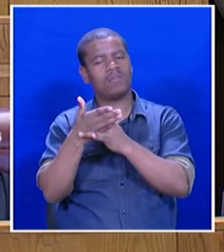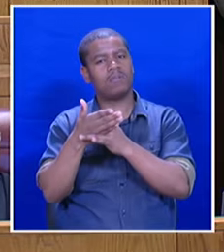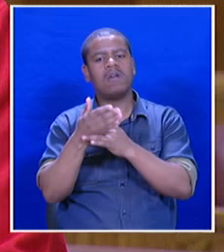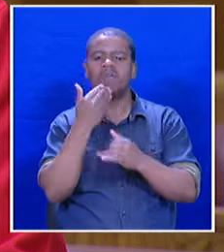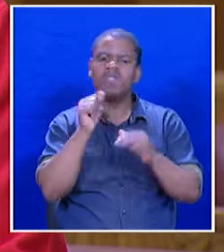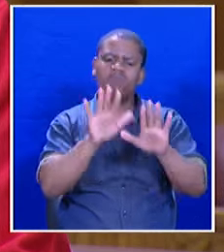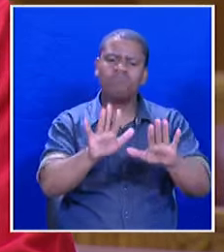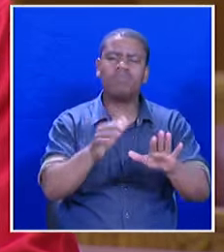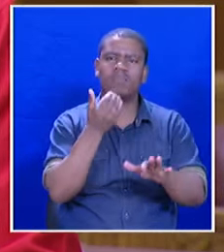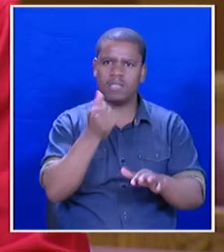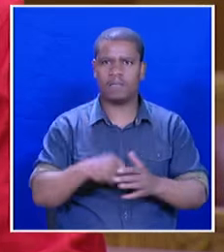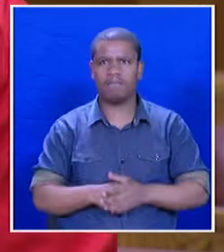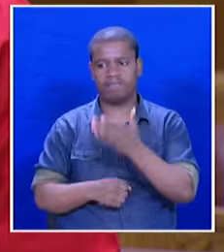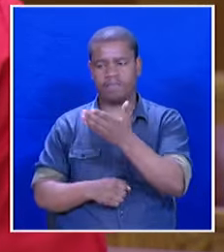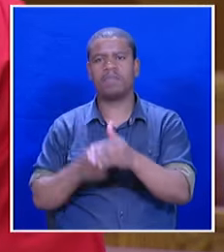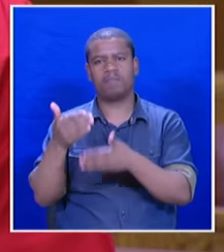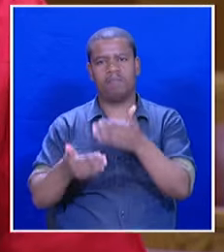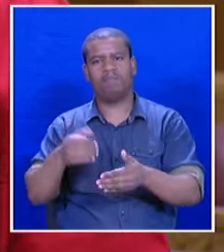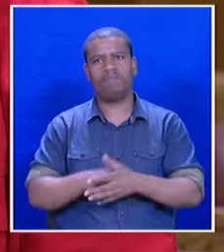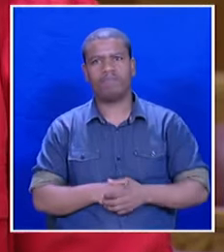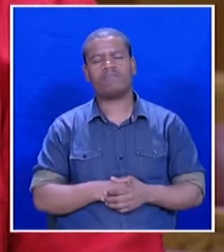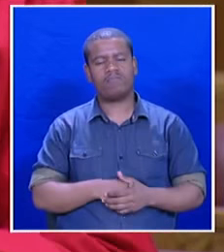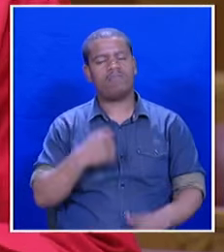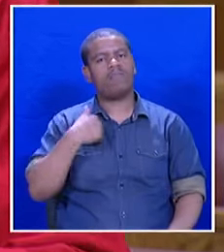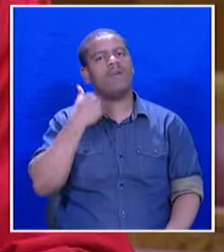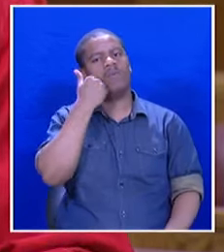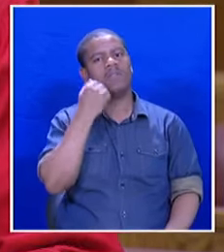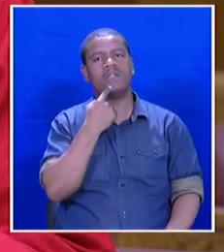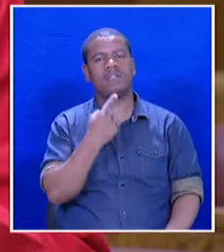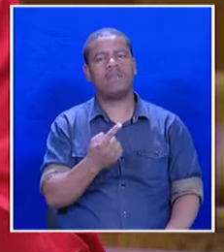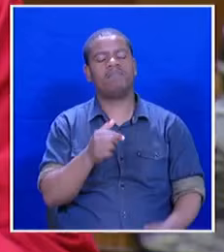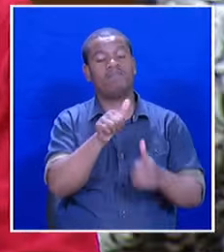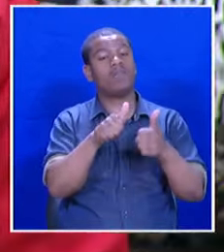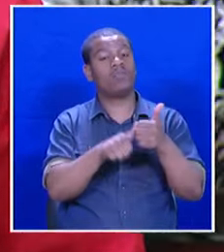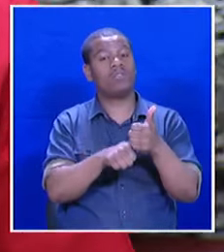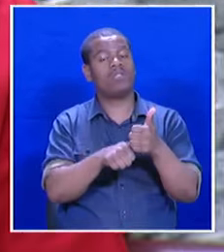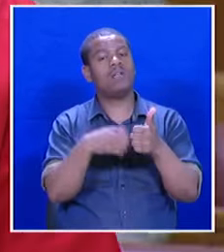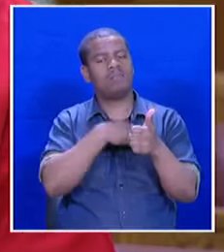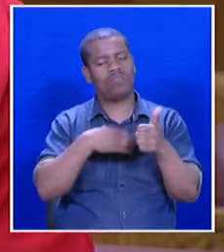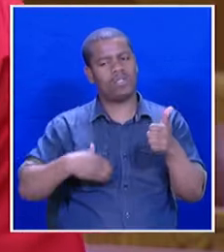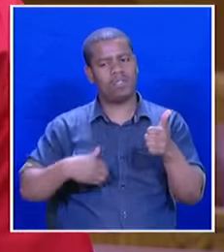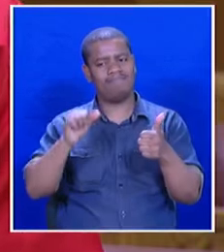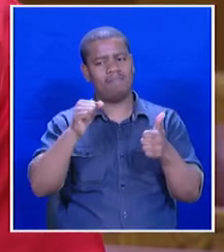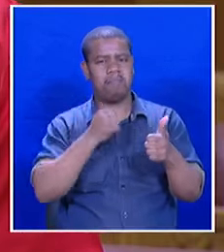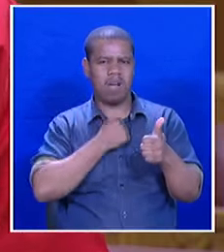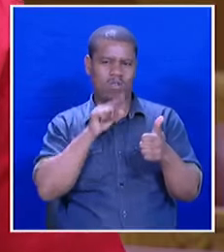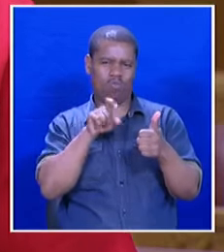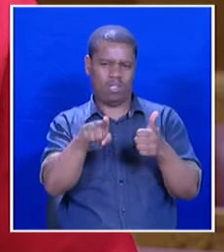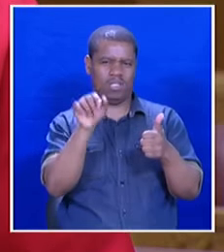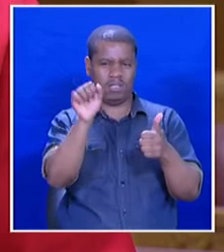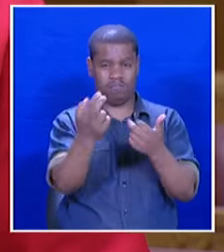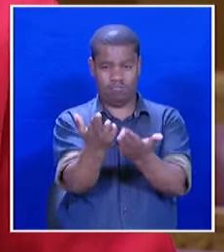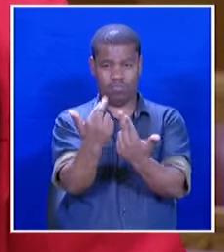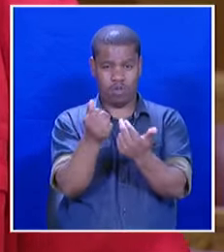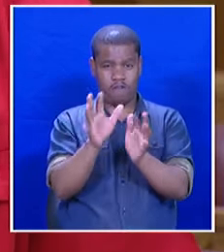Proceed. I was to say, the Deputy President has answered the question that I was to pose to him. Thank you. Because I was to